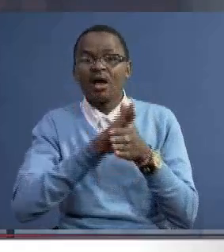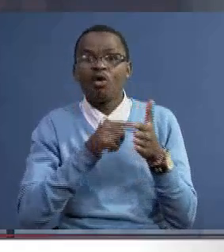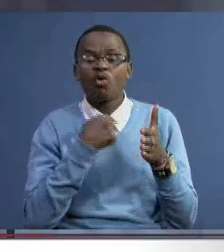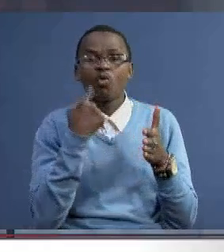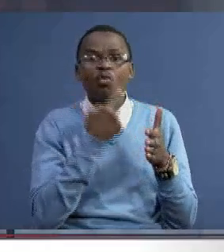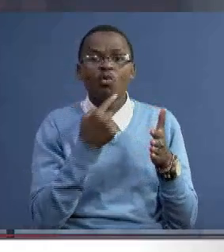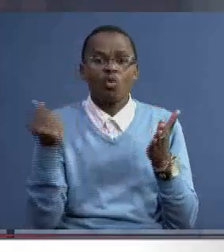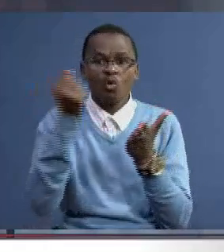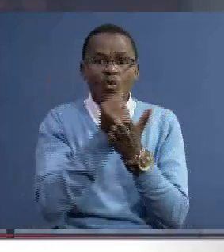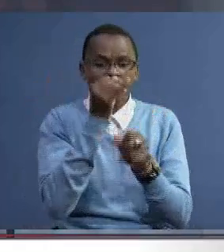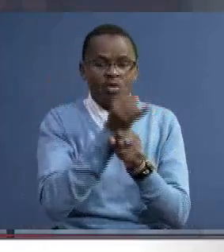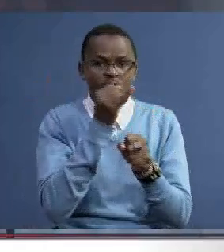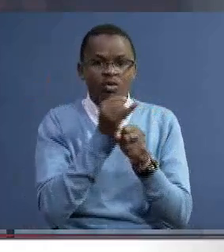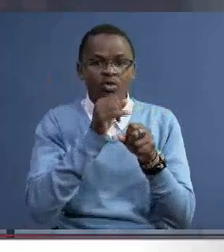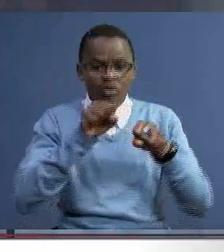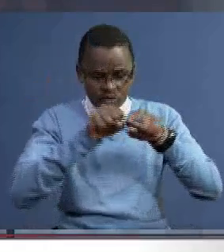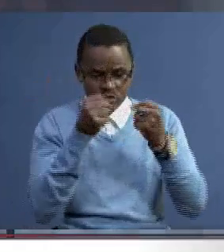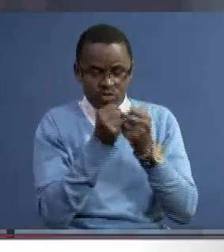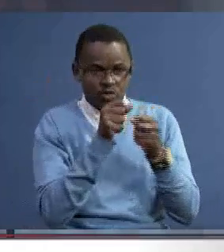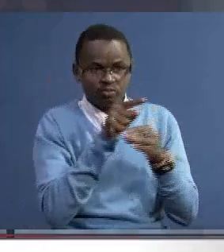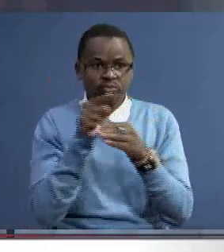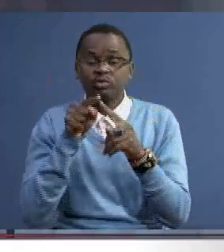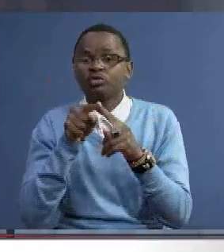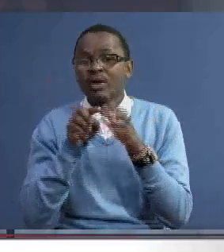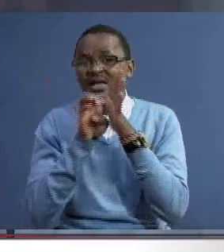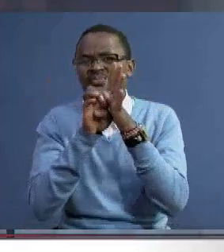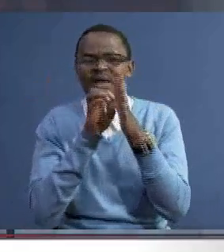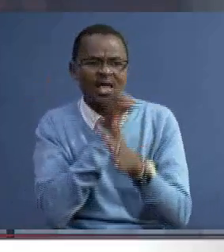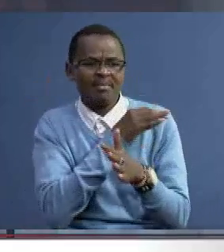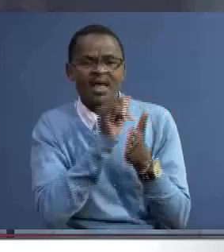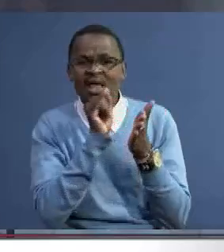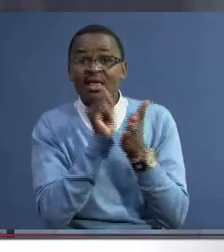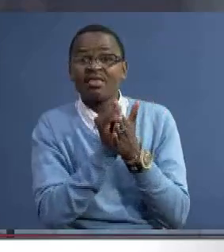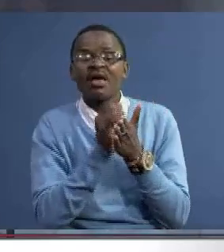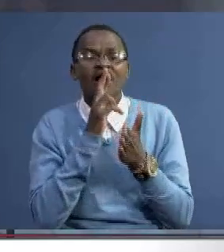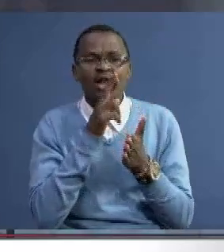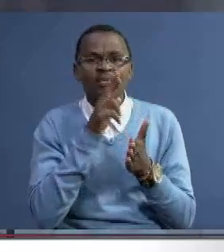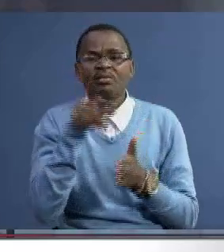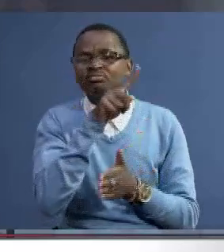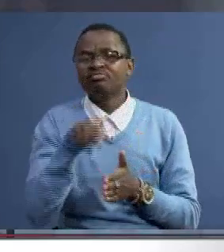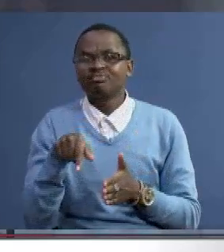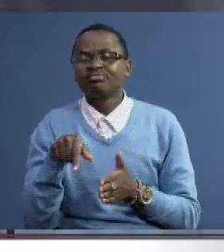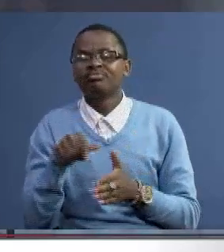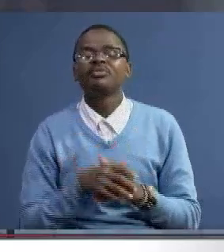who boycott work or use the social media handles to express their complaints that they risk being fired.